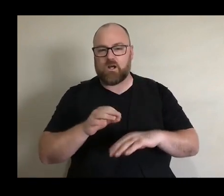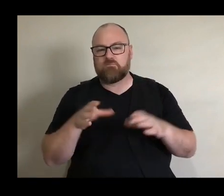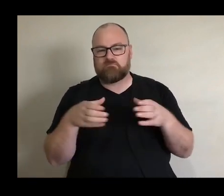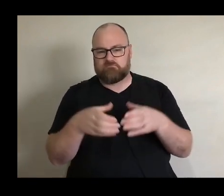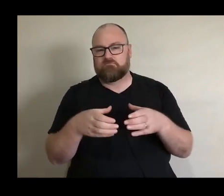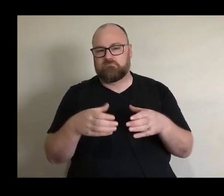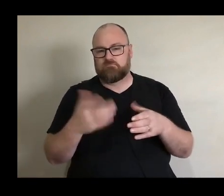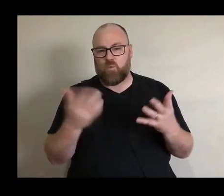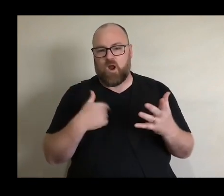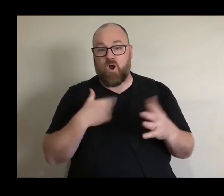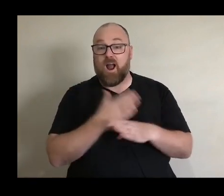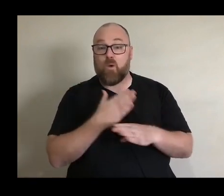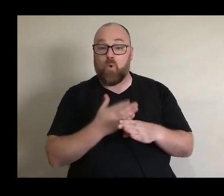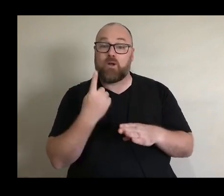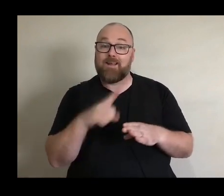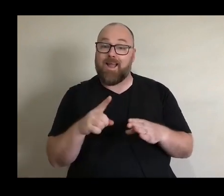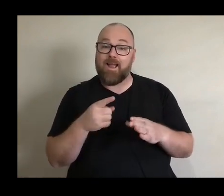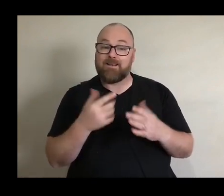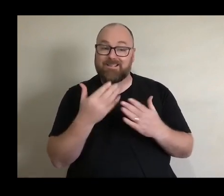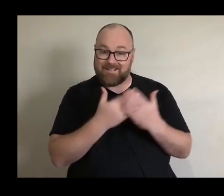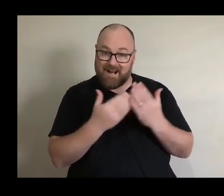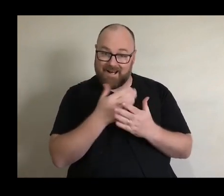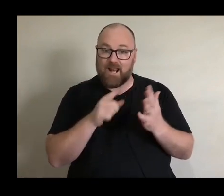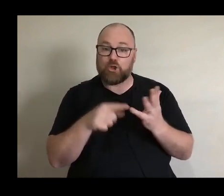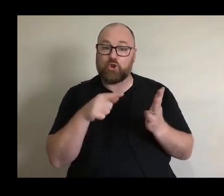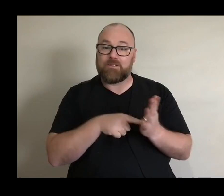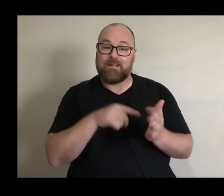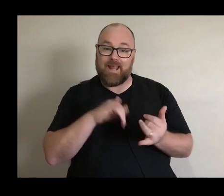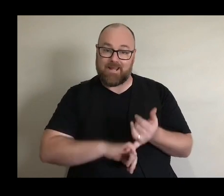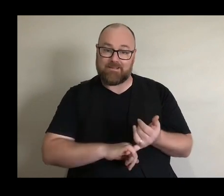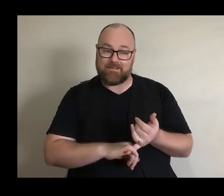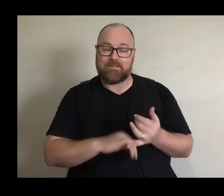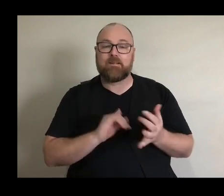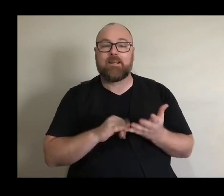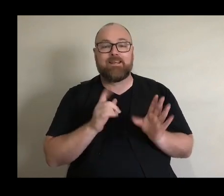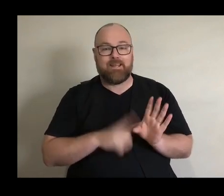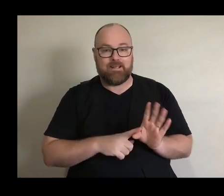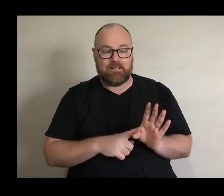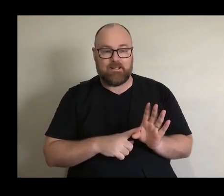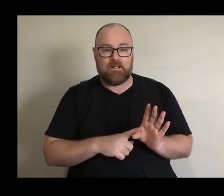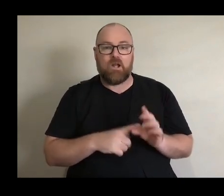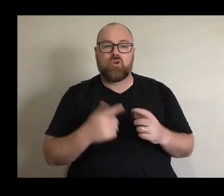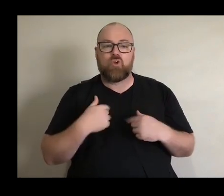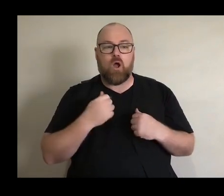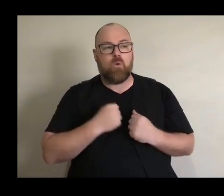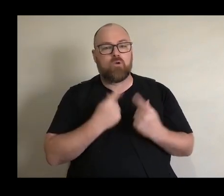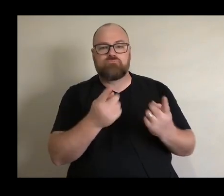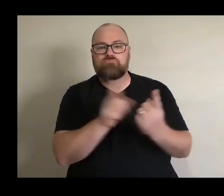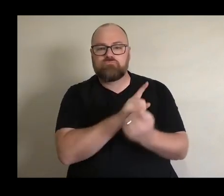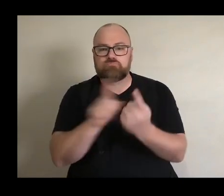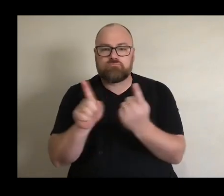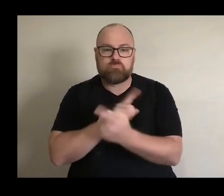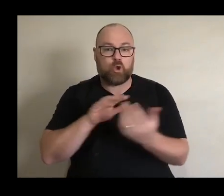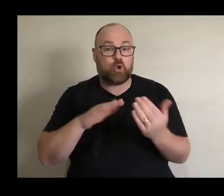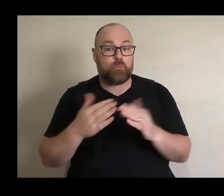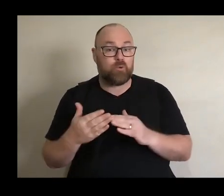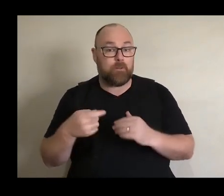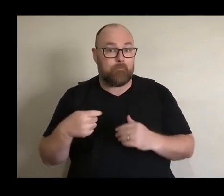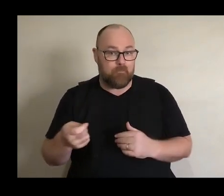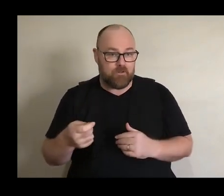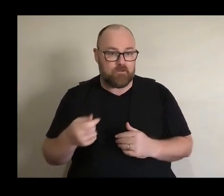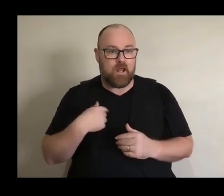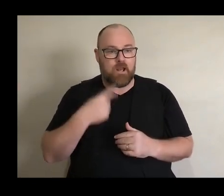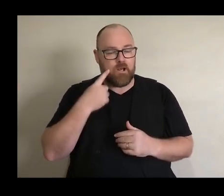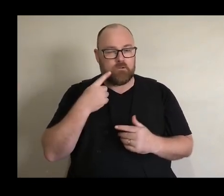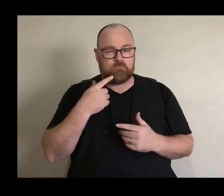work and studied at UTS in Sydney, and going to meet with community members, thinking of